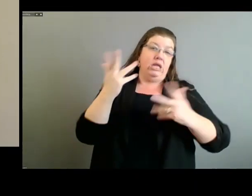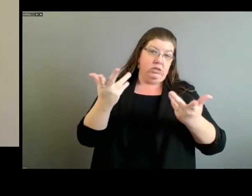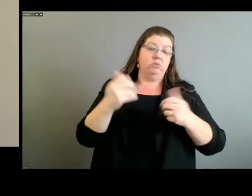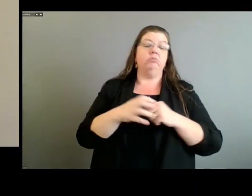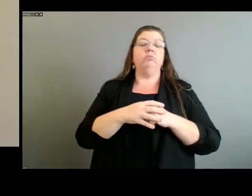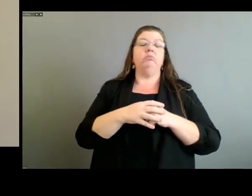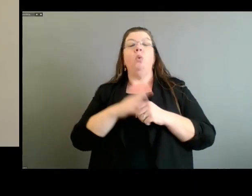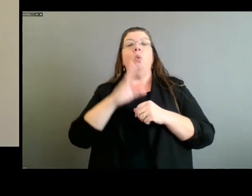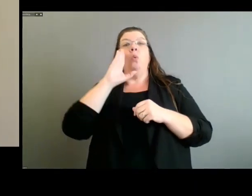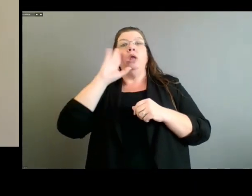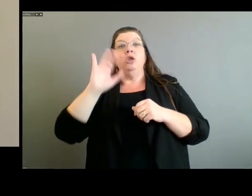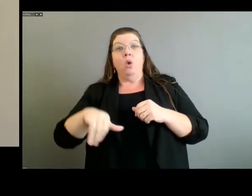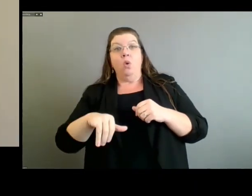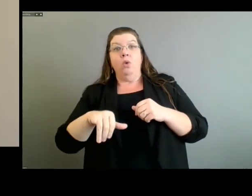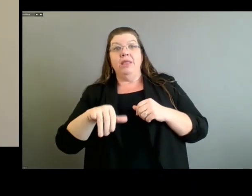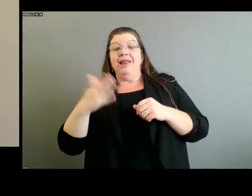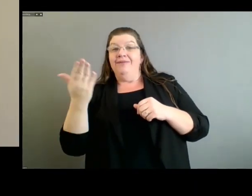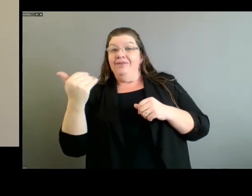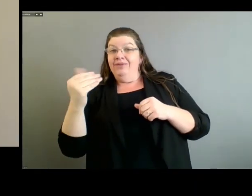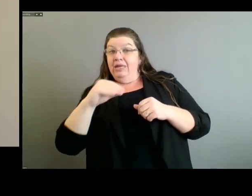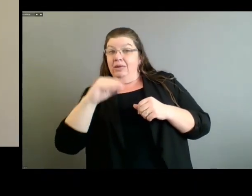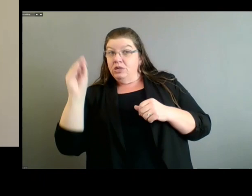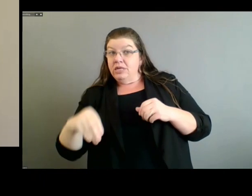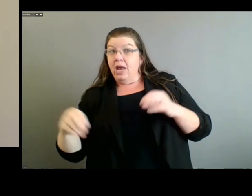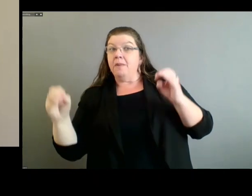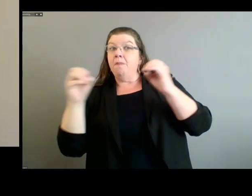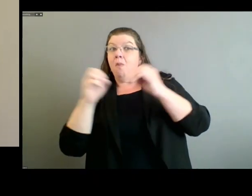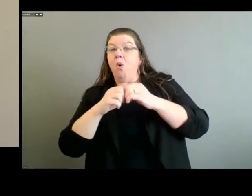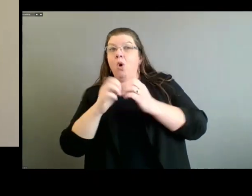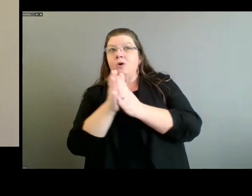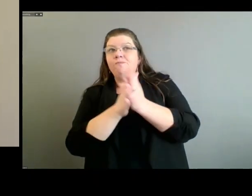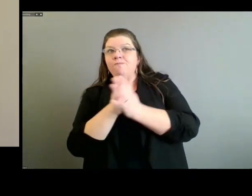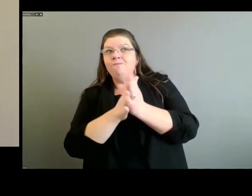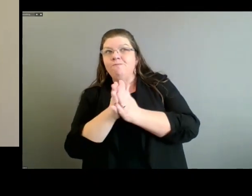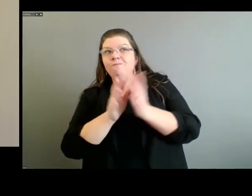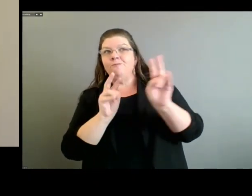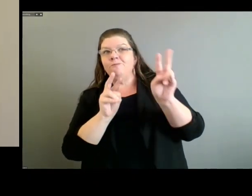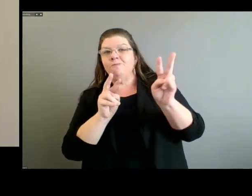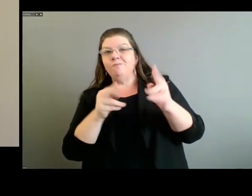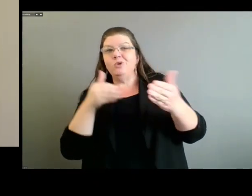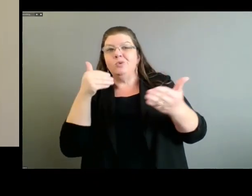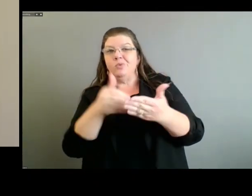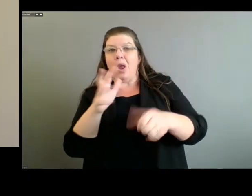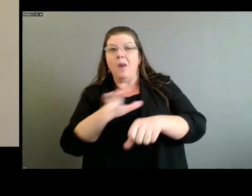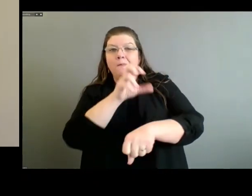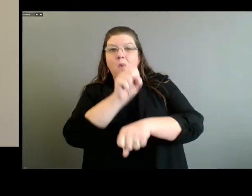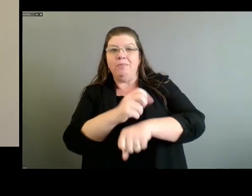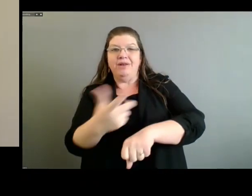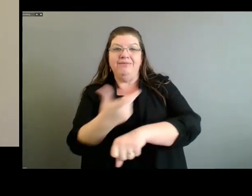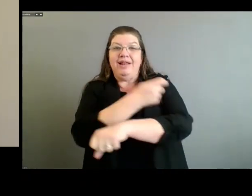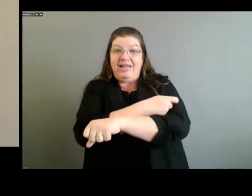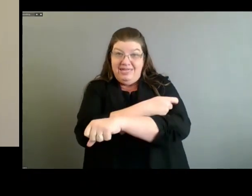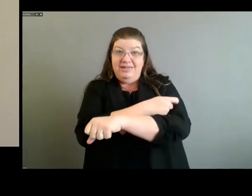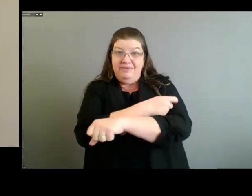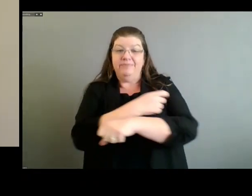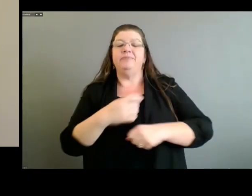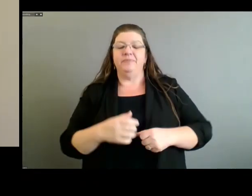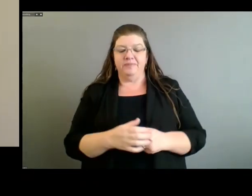We know that another 15% or so are eagerly awaiting their upcoming vaccination opportunity.